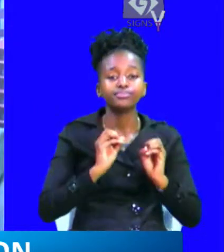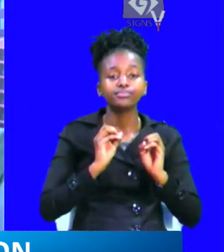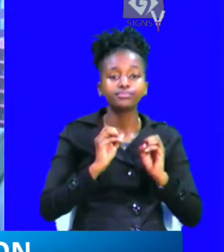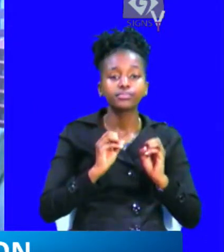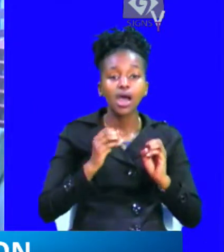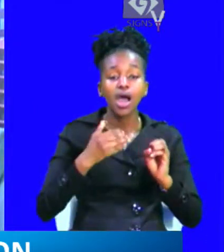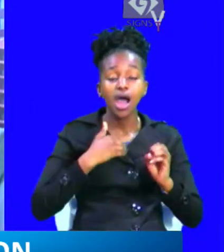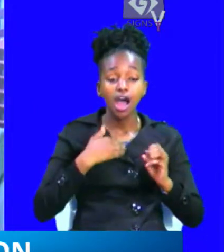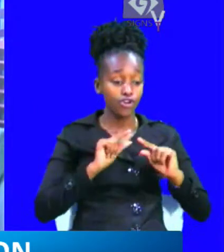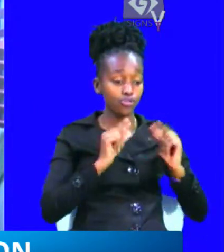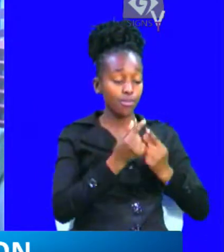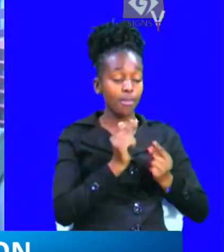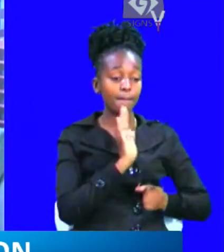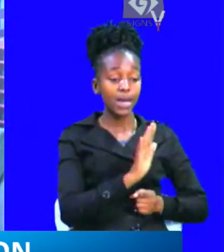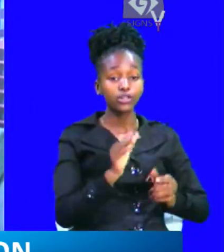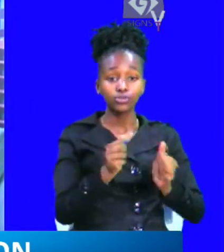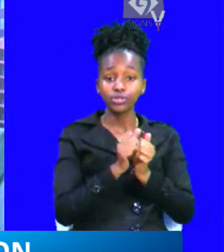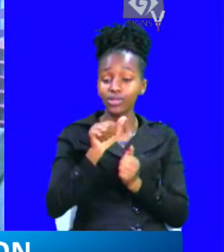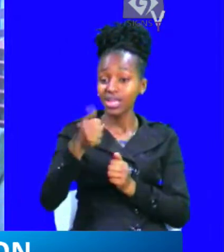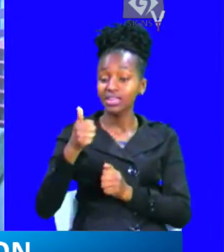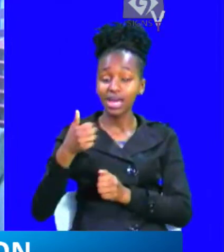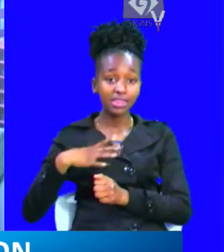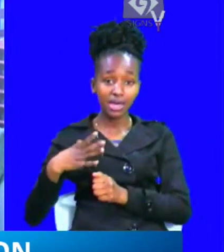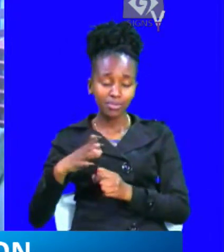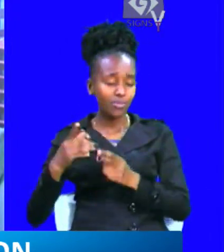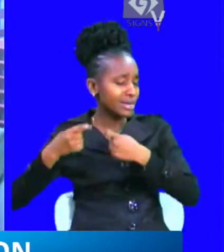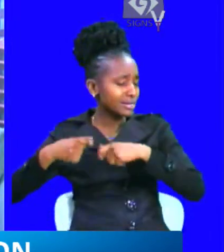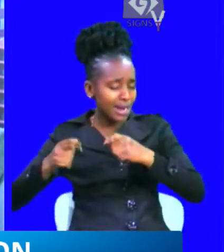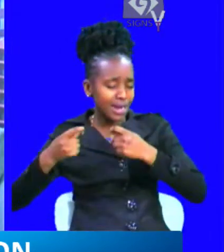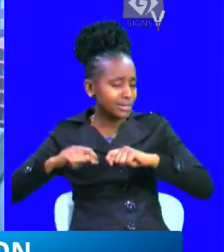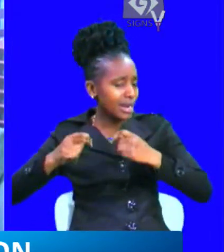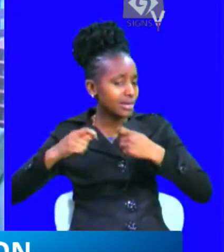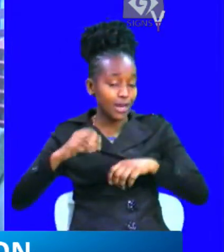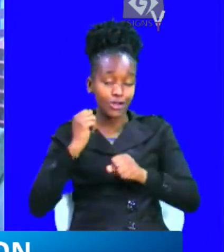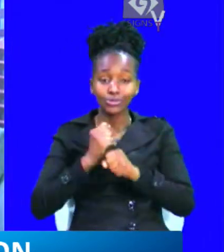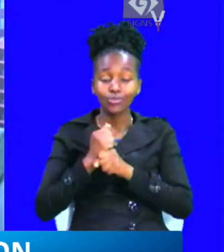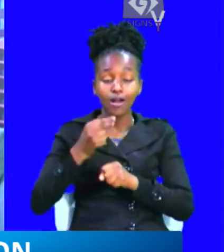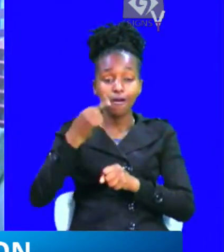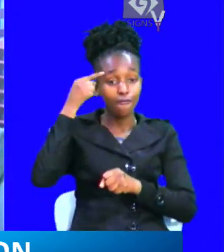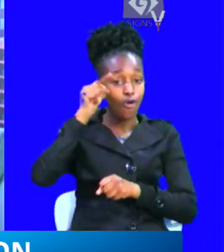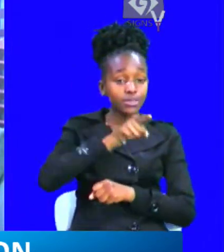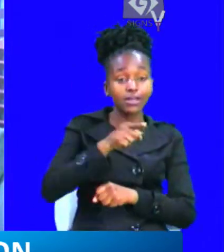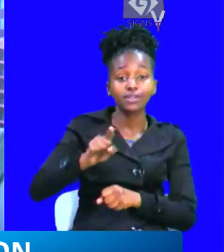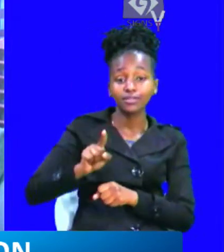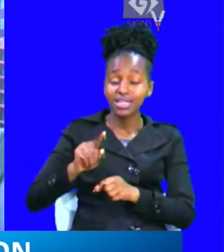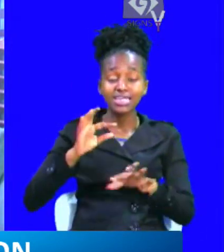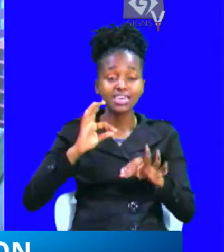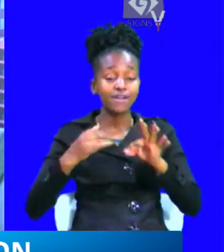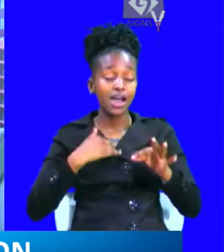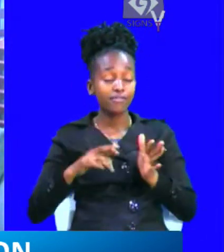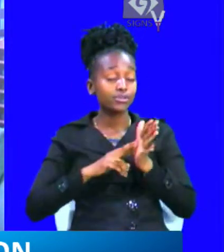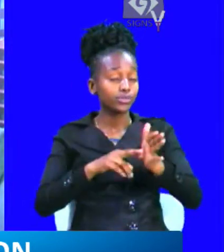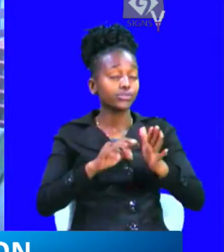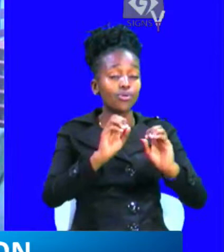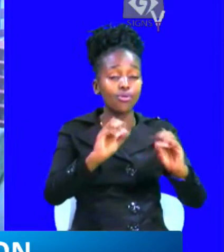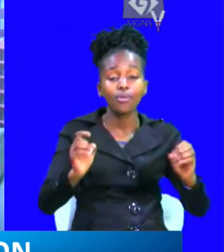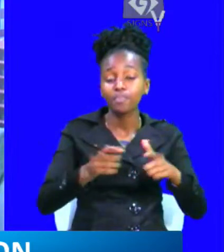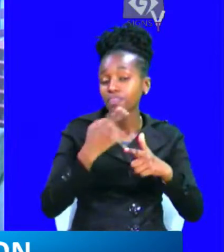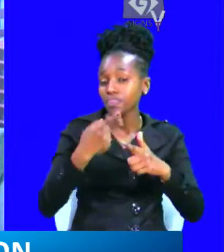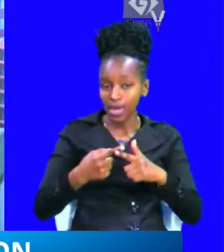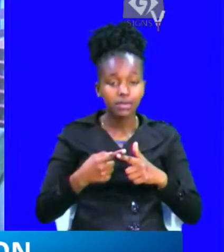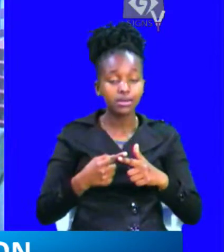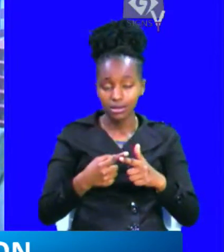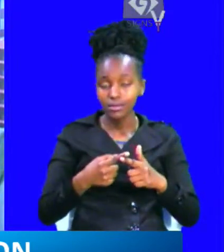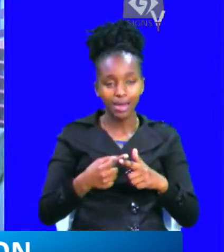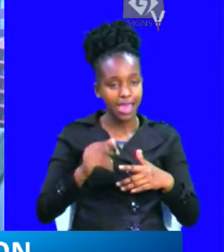other disabled friends meeting and Yeah. just finding a way for themselves. So it is just the lack of representation on any level, Yeah. even